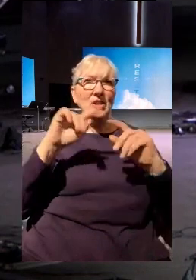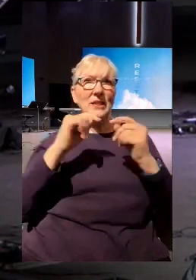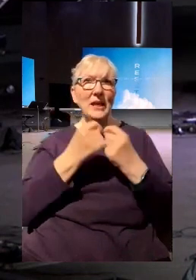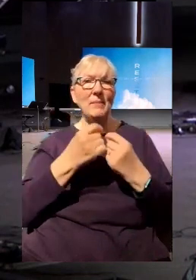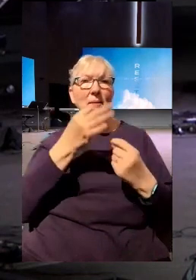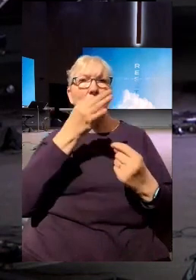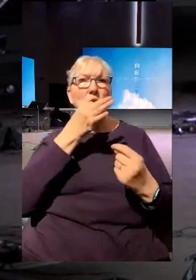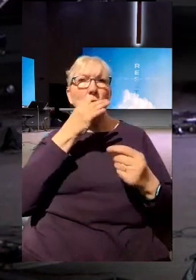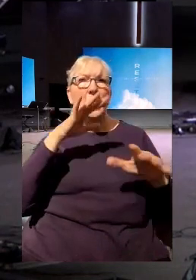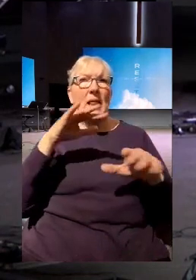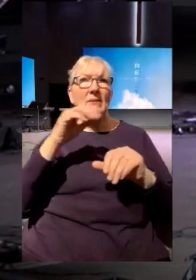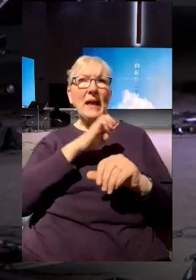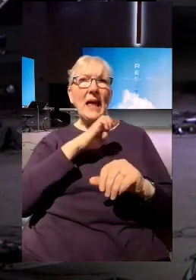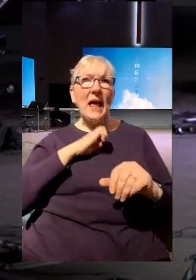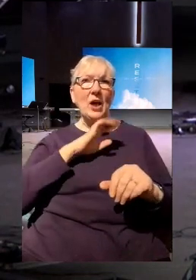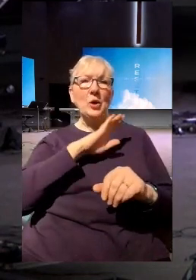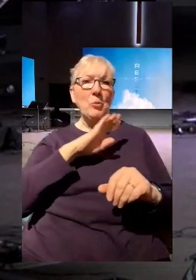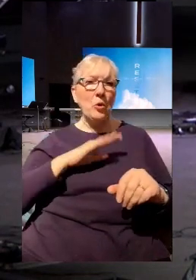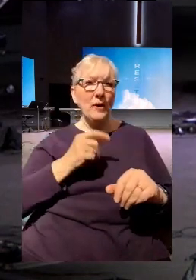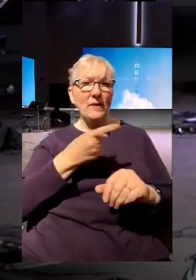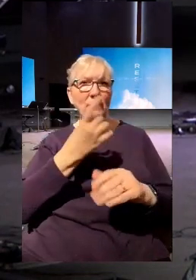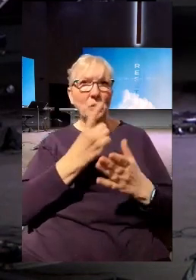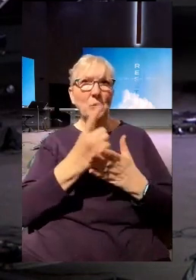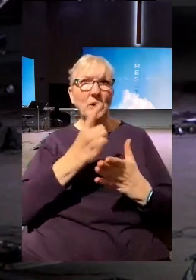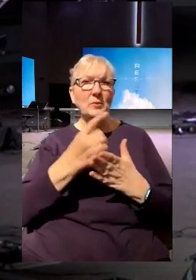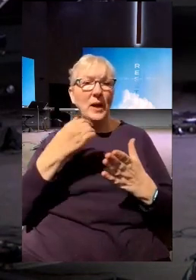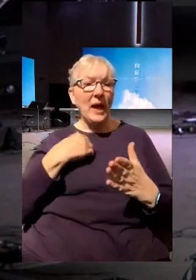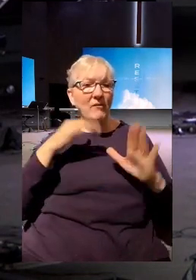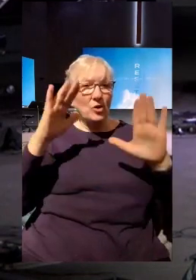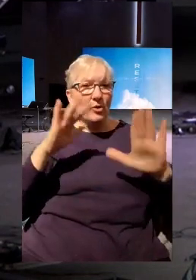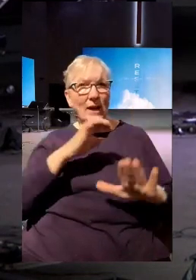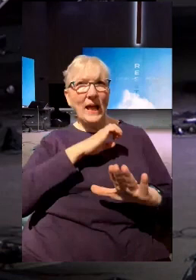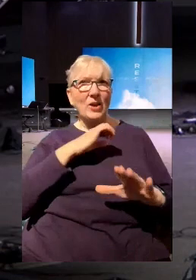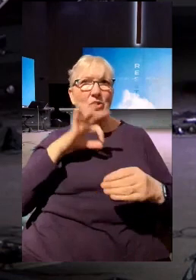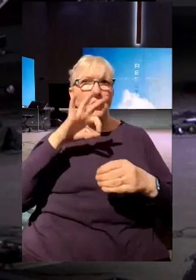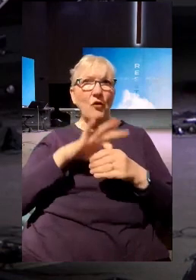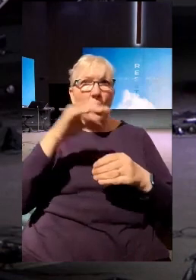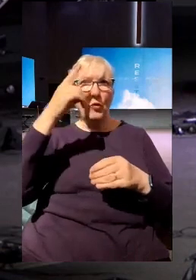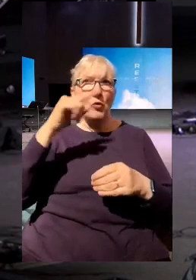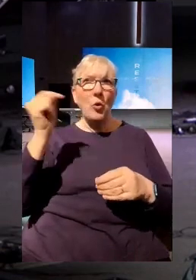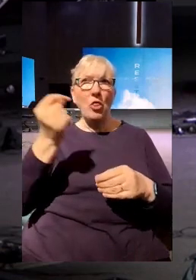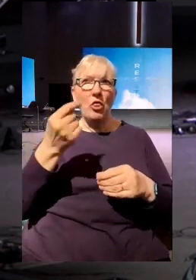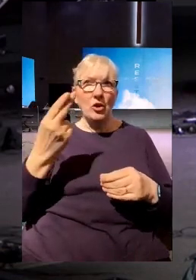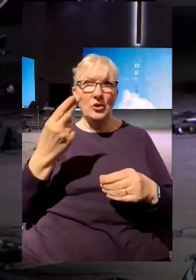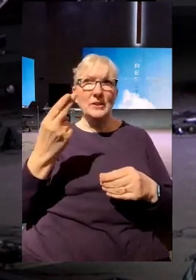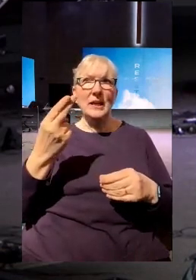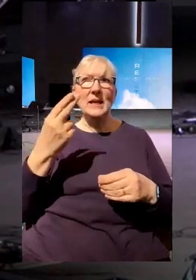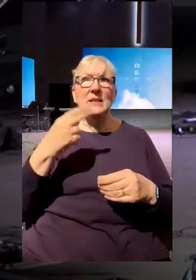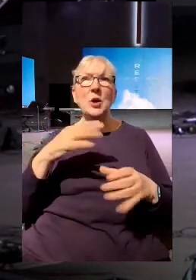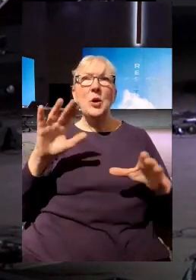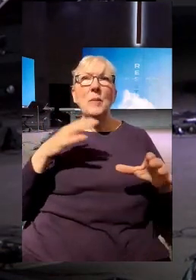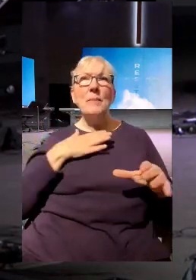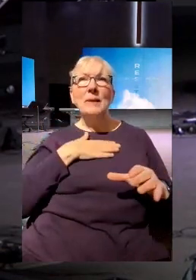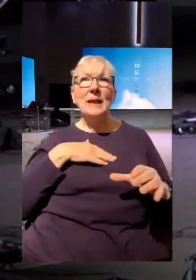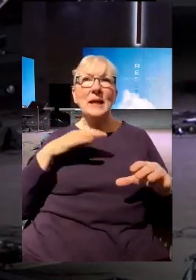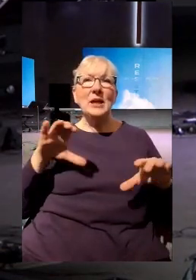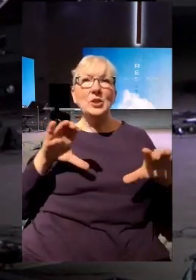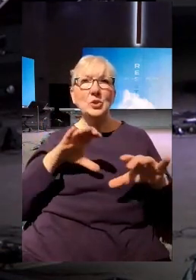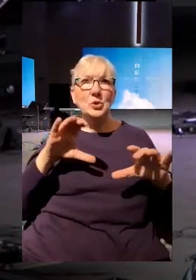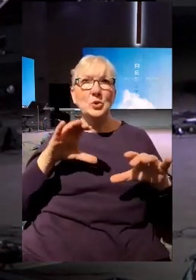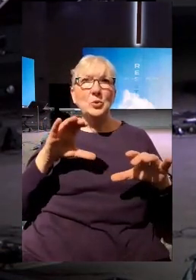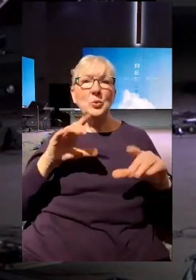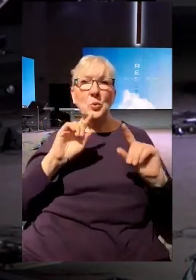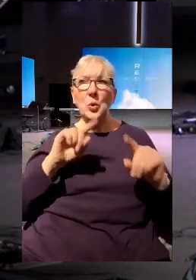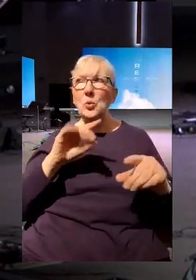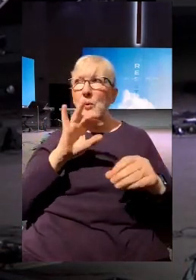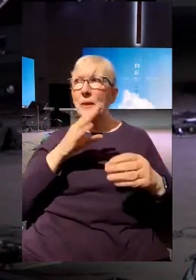a couple of weeks, and we have an amazing slate of elders to vote in on Thursday, so please do attend that meeting. I'm really excited for what's to come.